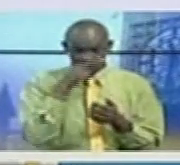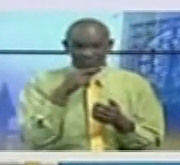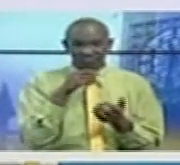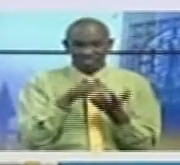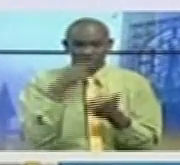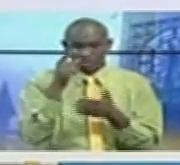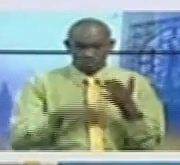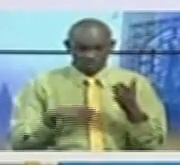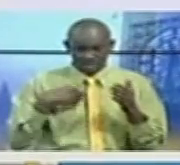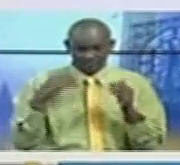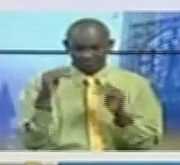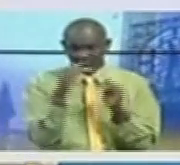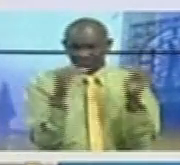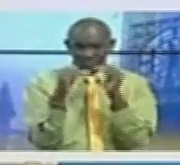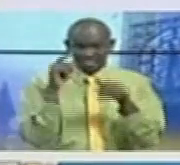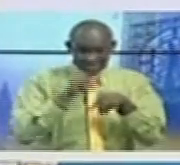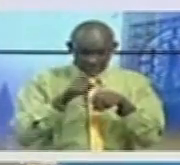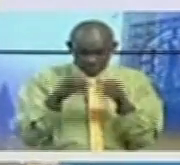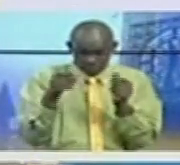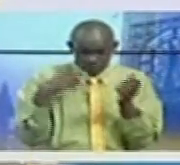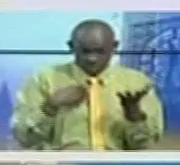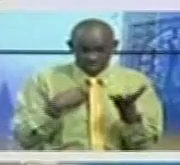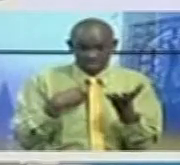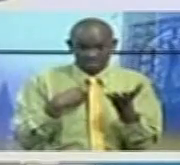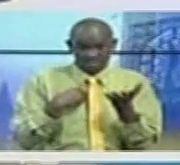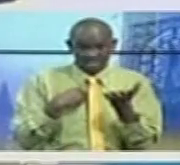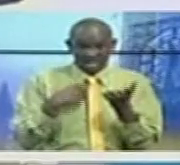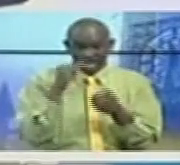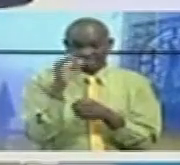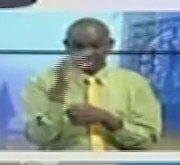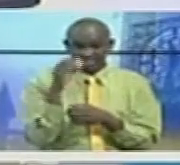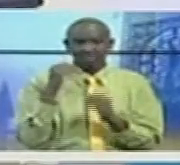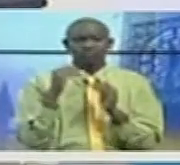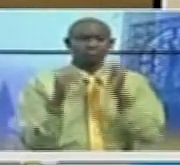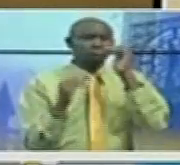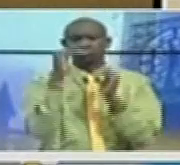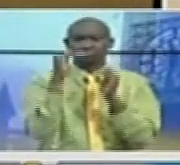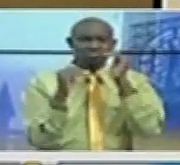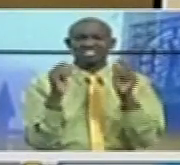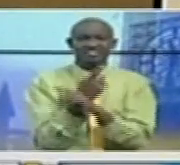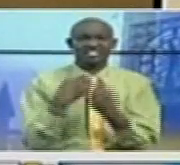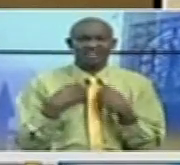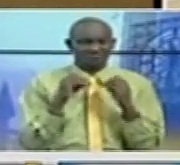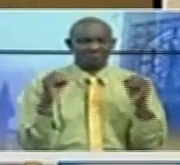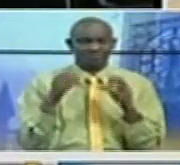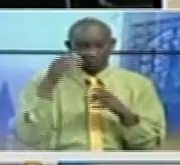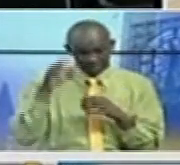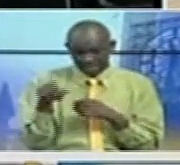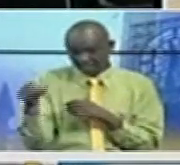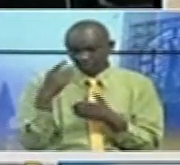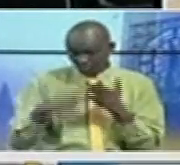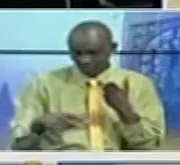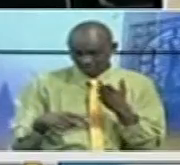should be no disparity when dealing with matters at the ICC. What does this leave Joshua Arap Sang? You